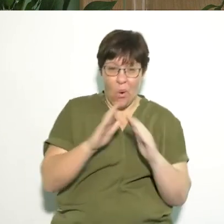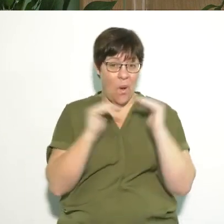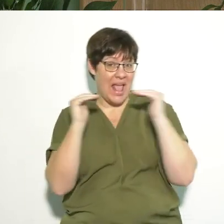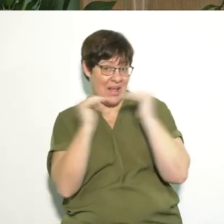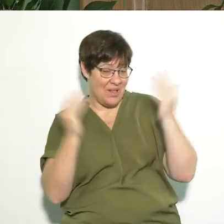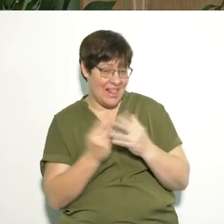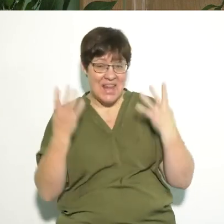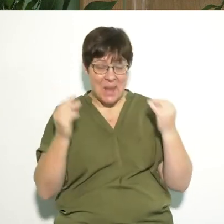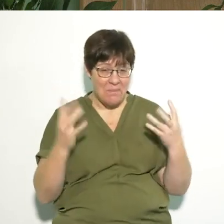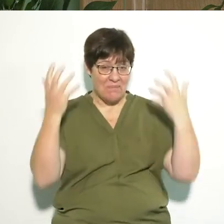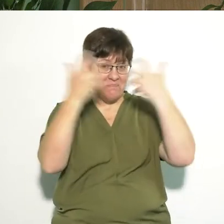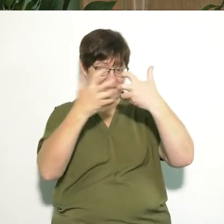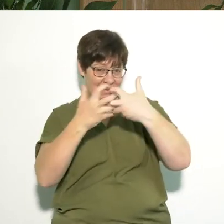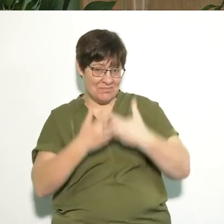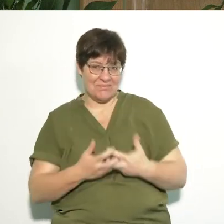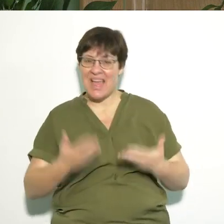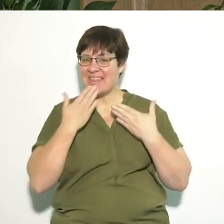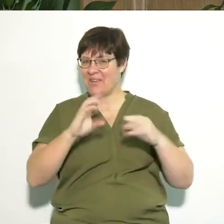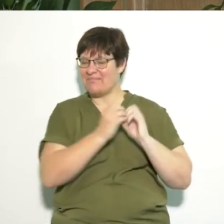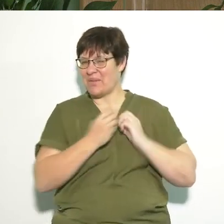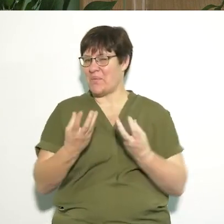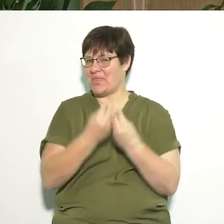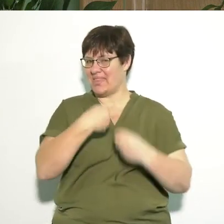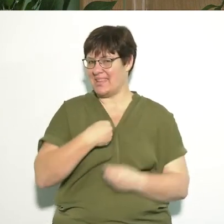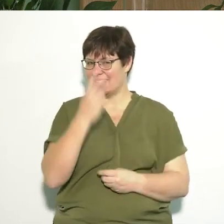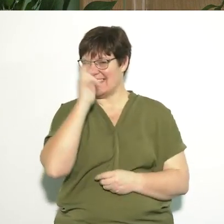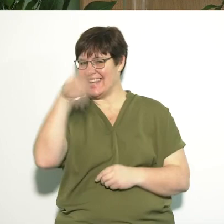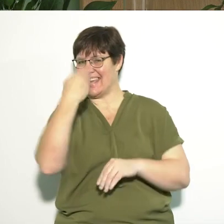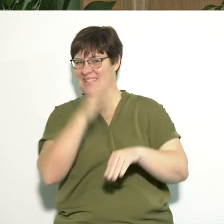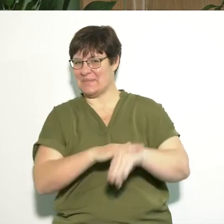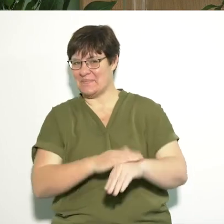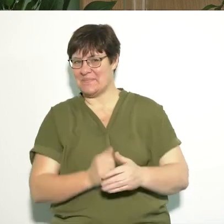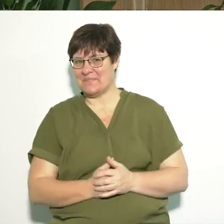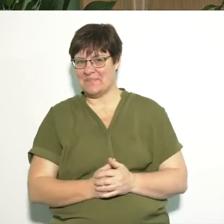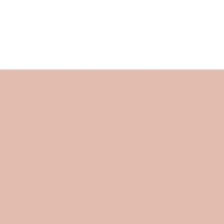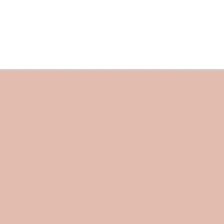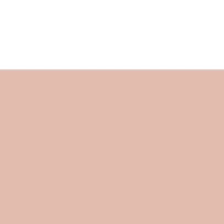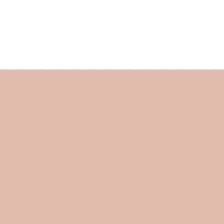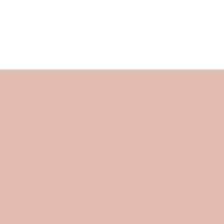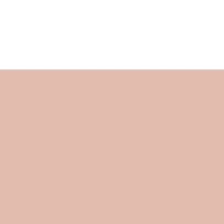compare some numbers to one another. Thank you for crafting with me today. See you next time.